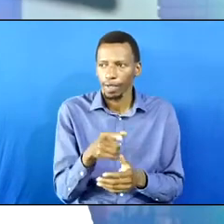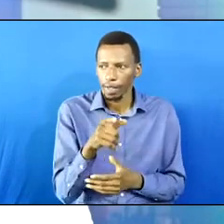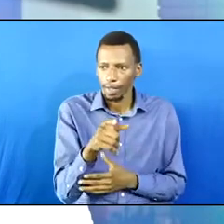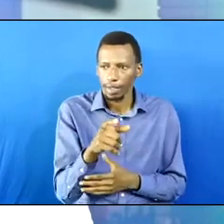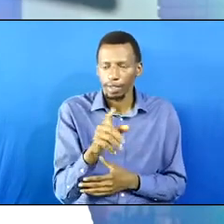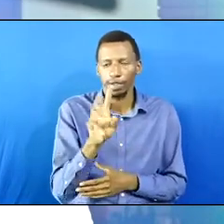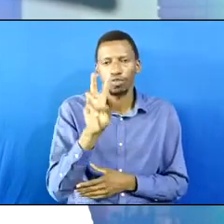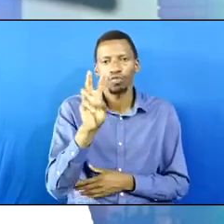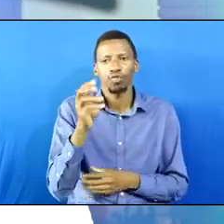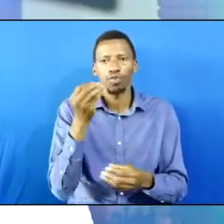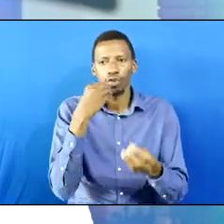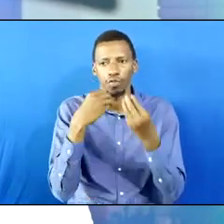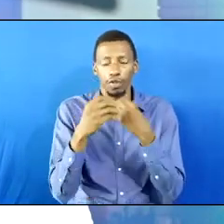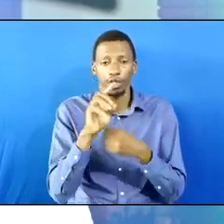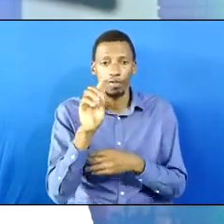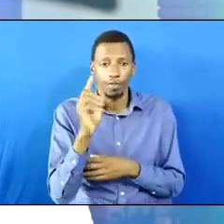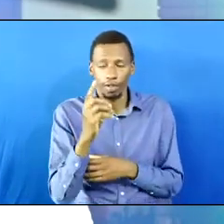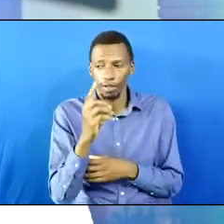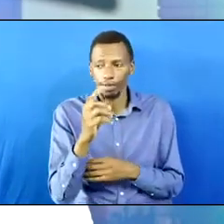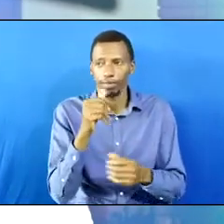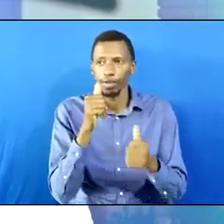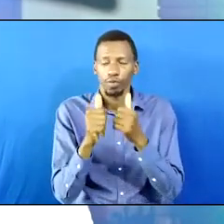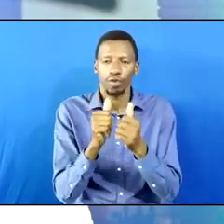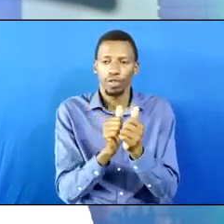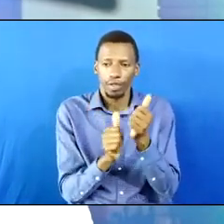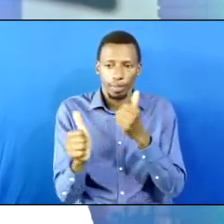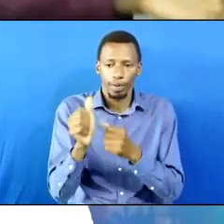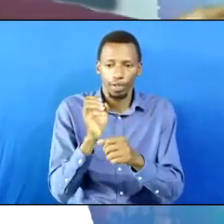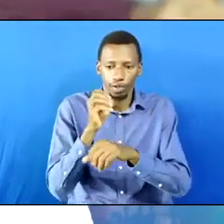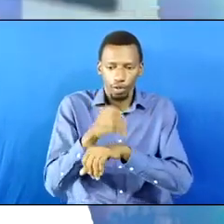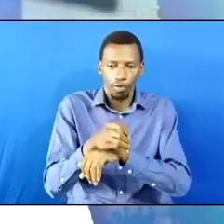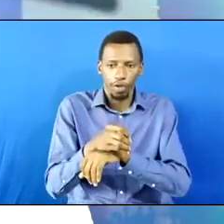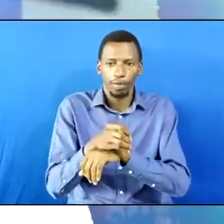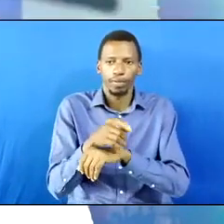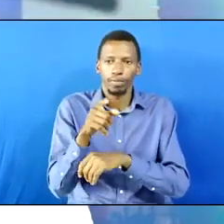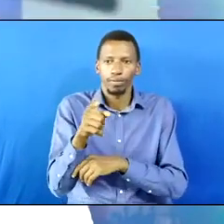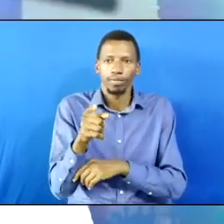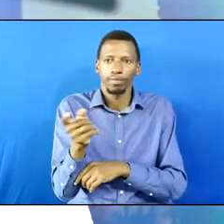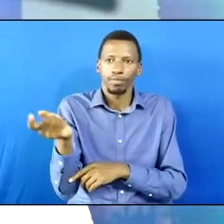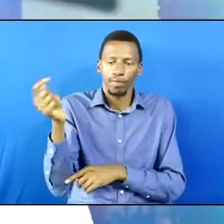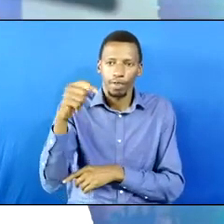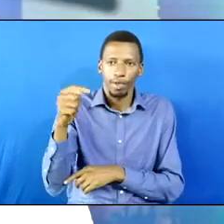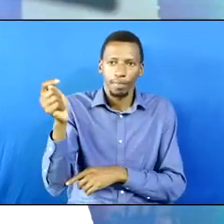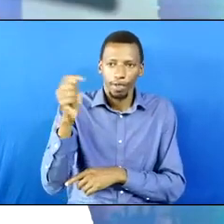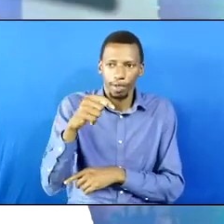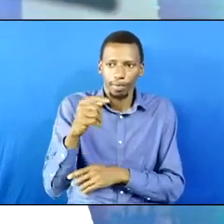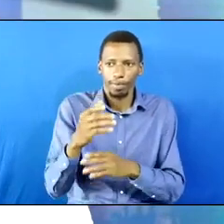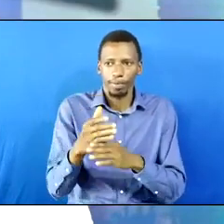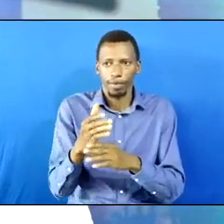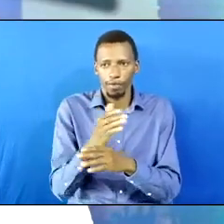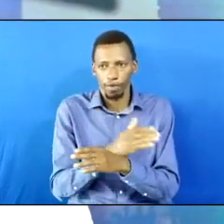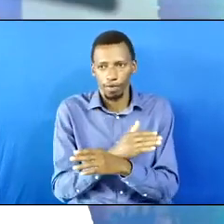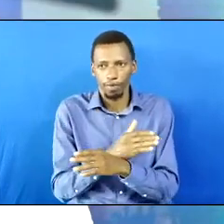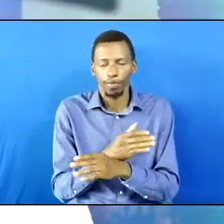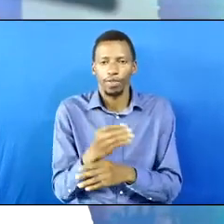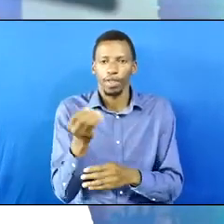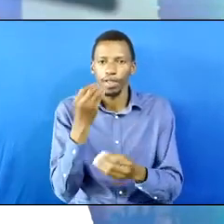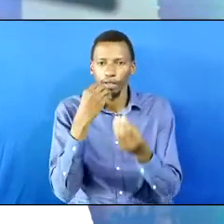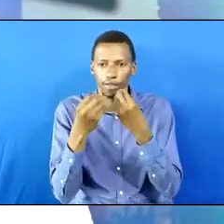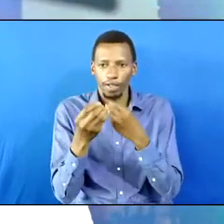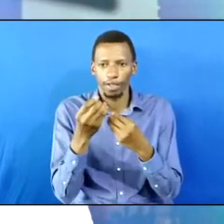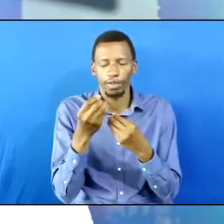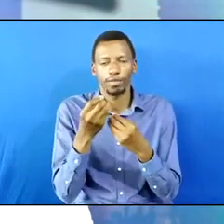were two feasts. And the first one, which is the Passover, usually came before the